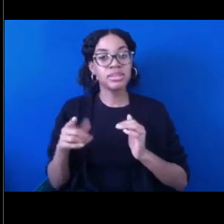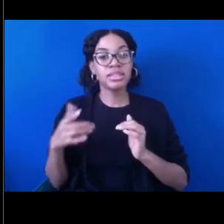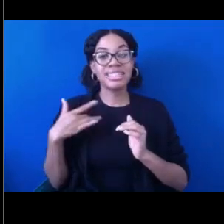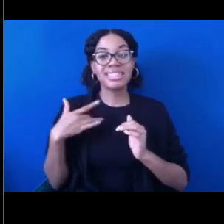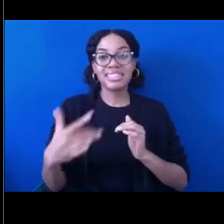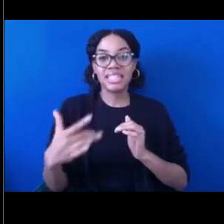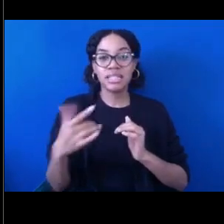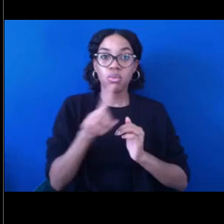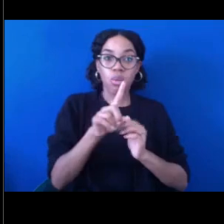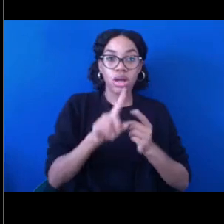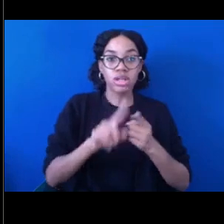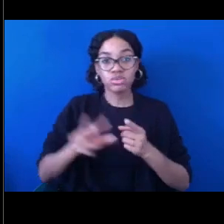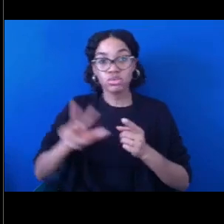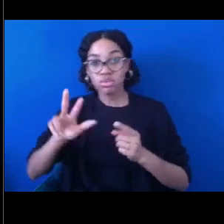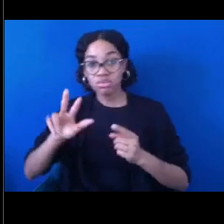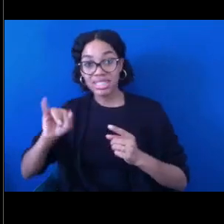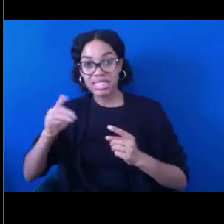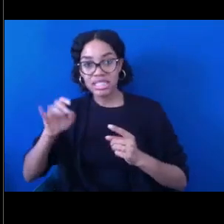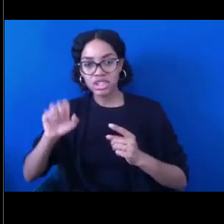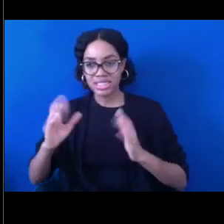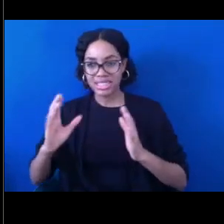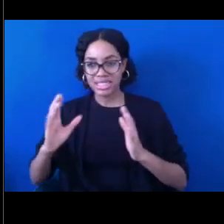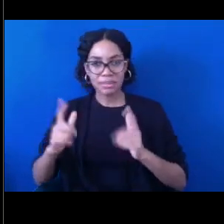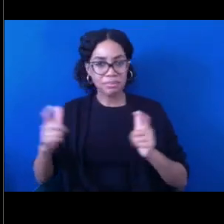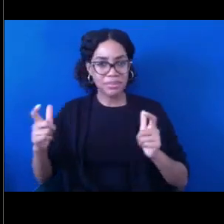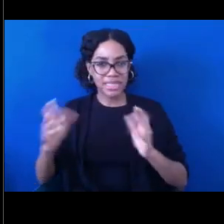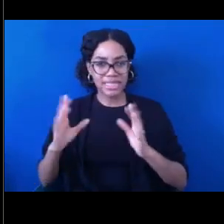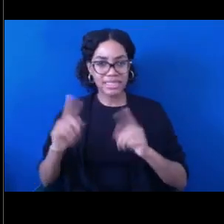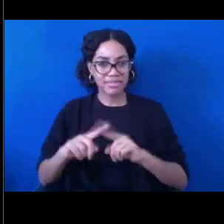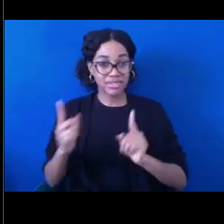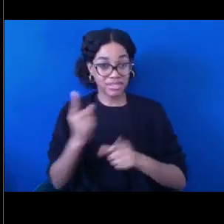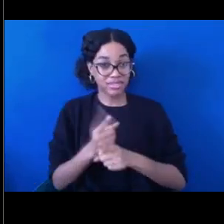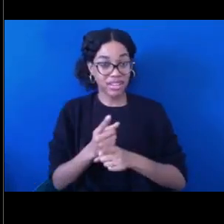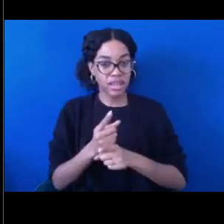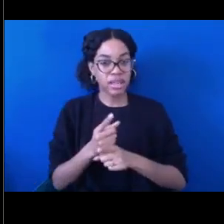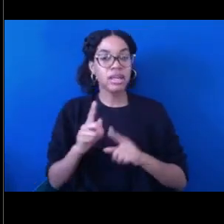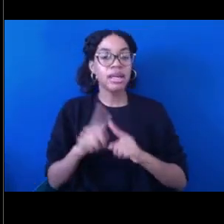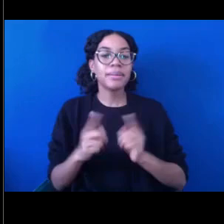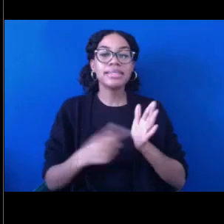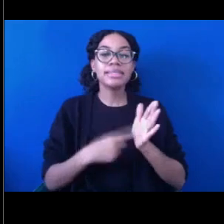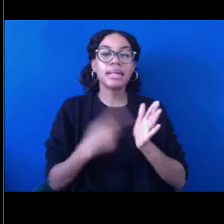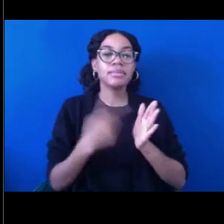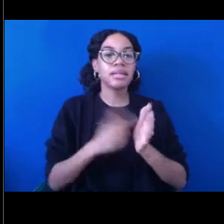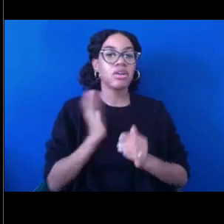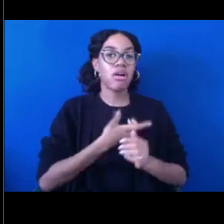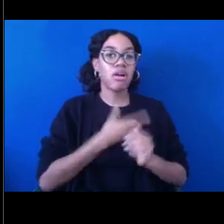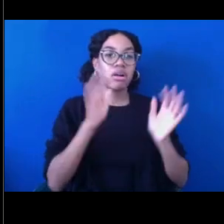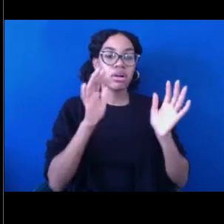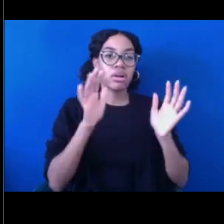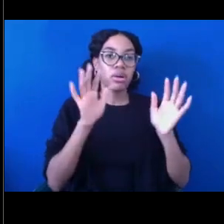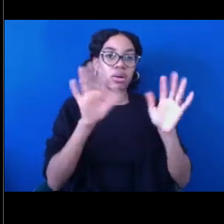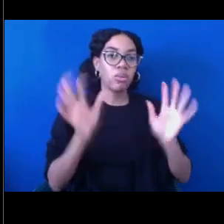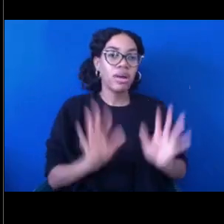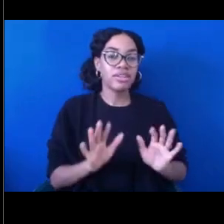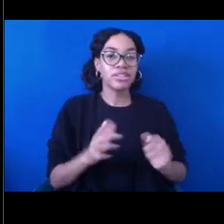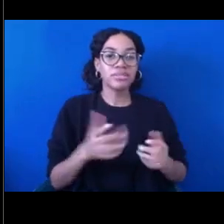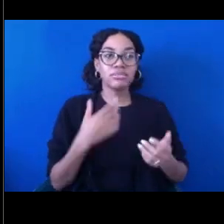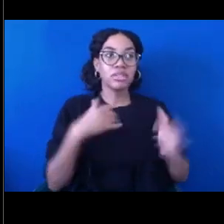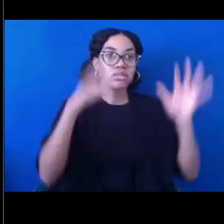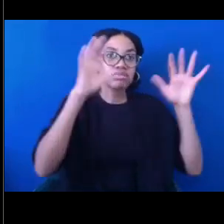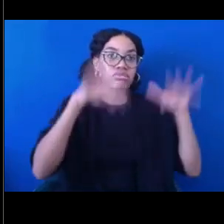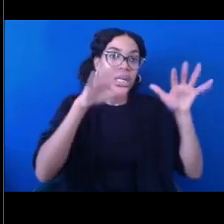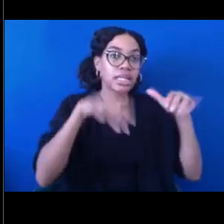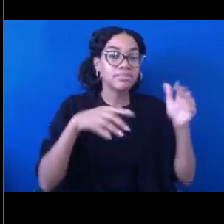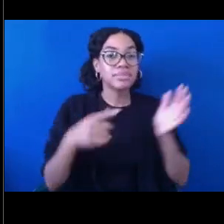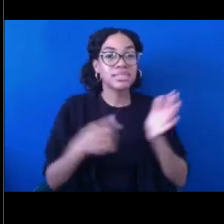don't happen very often. And sometimes you get a lot, sometimes you don't get very much at all. The last winter weather event that we had was February